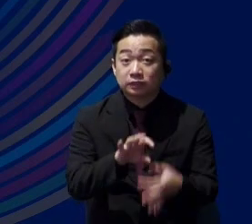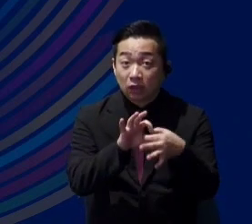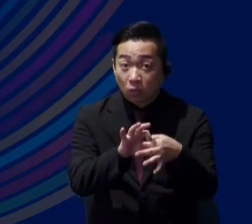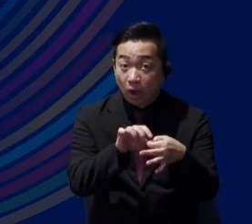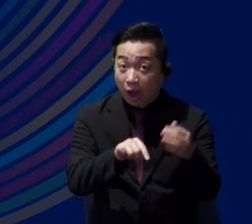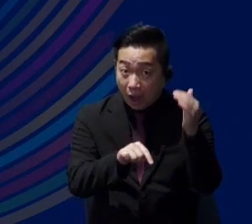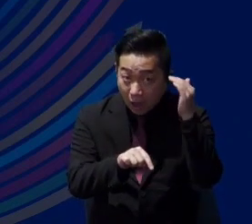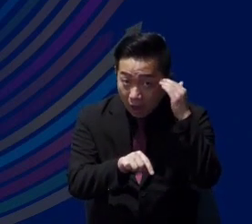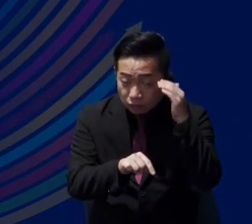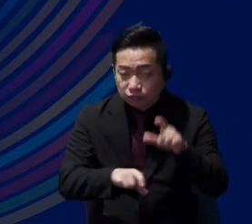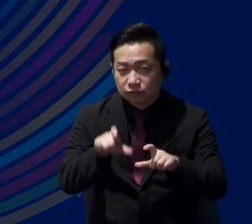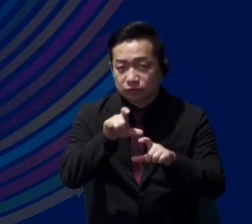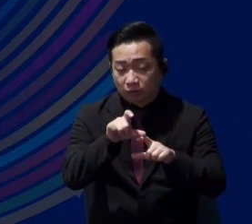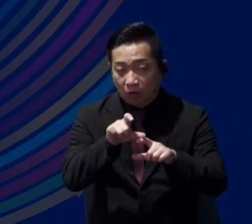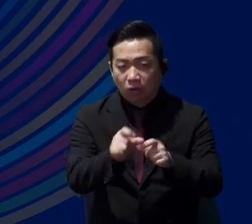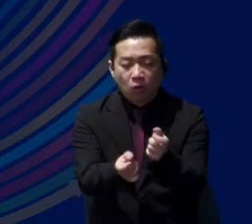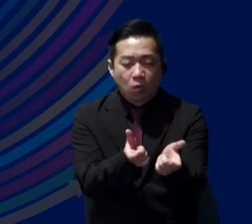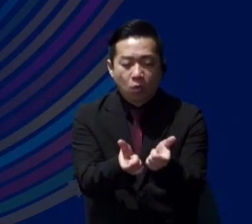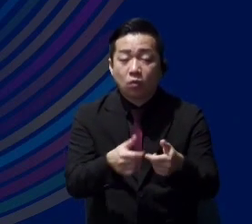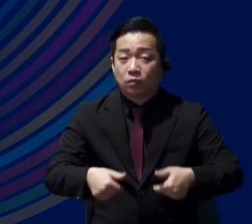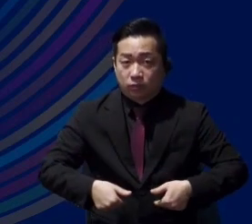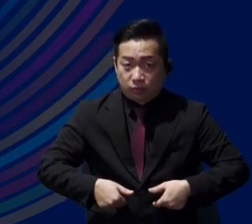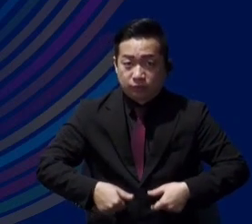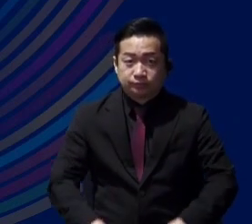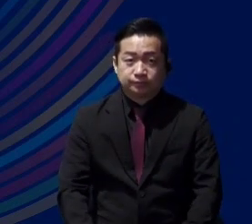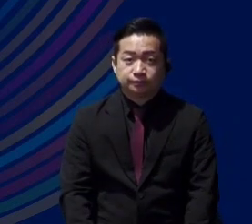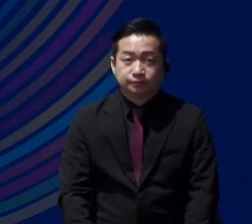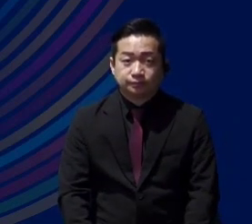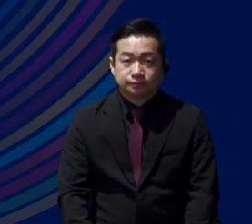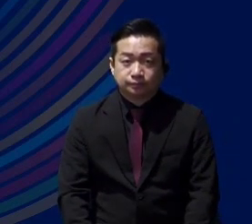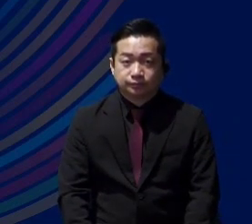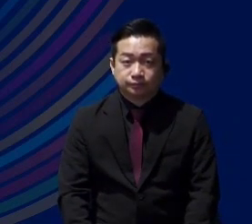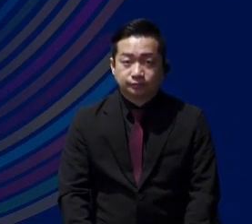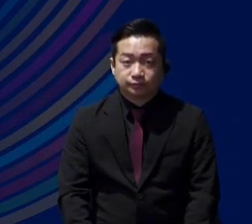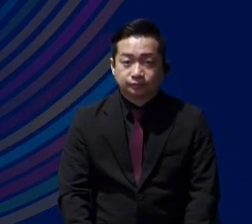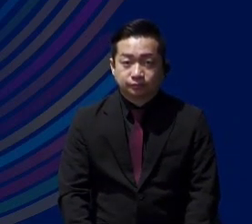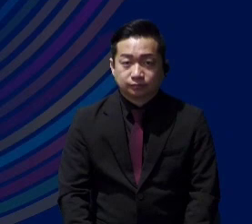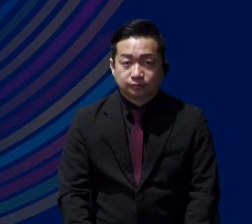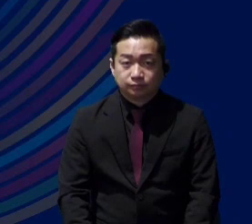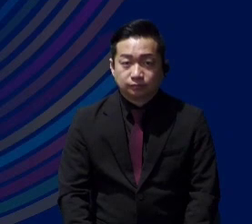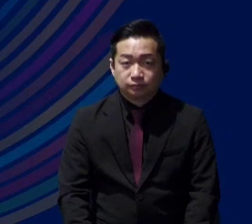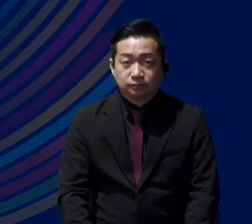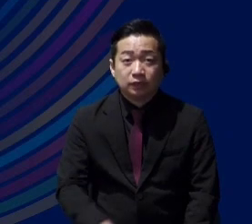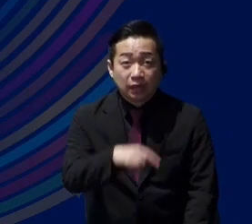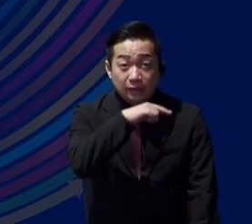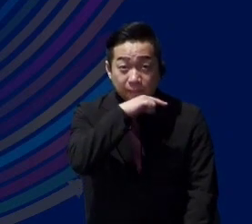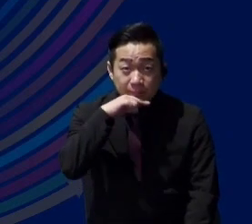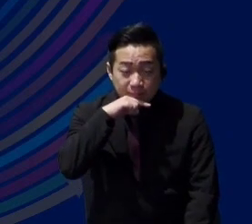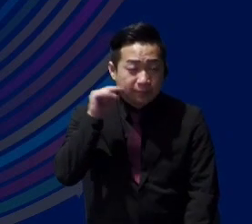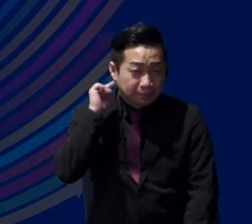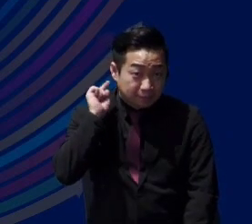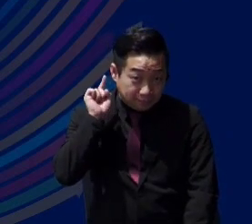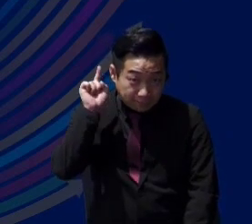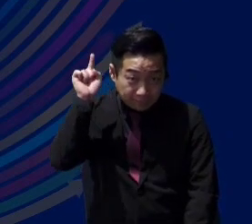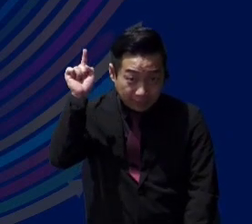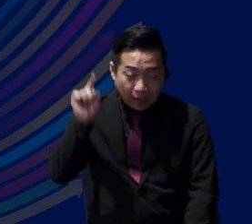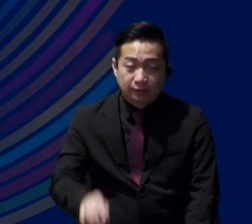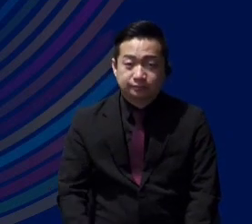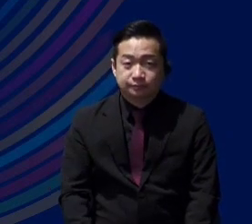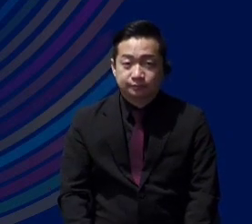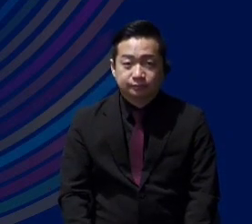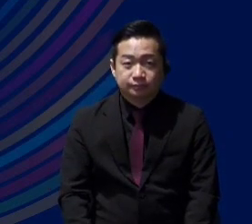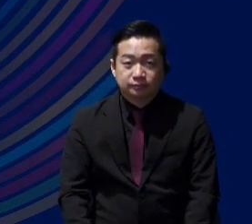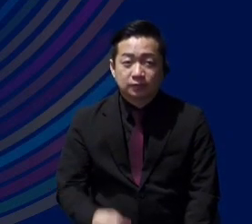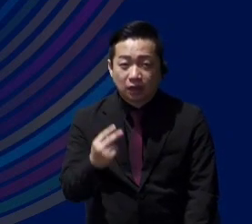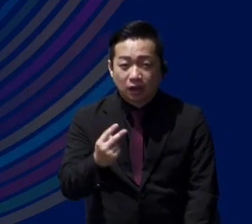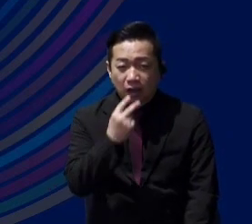fasting blood glucose, hypertension, particulate matter, air pollution, high